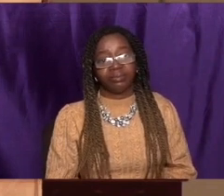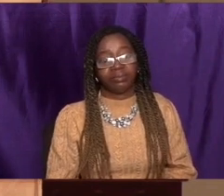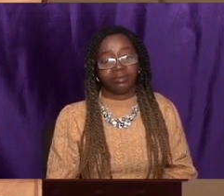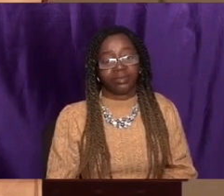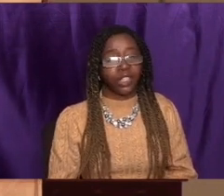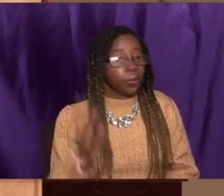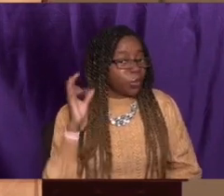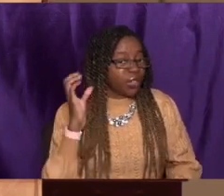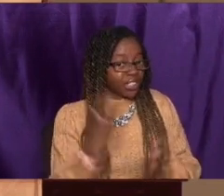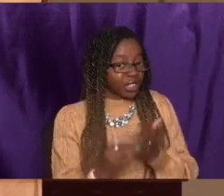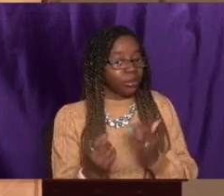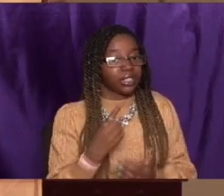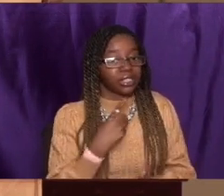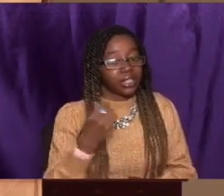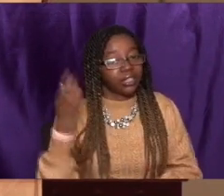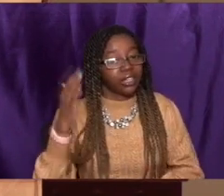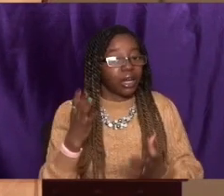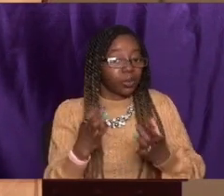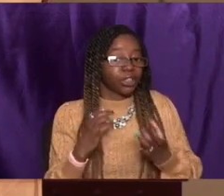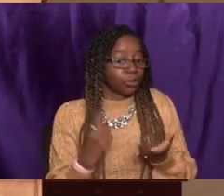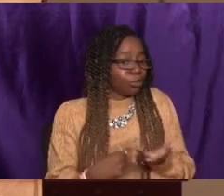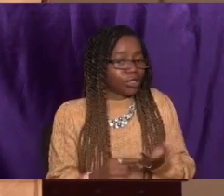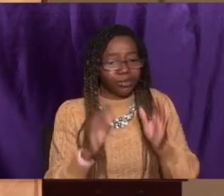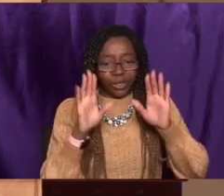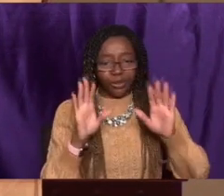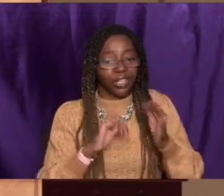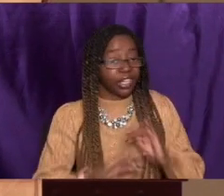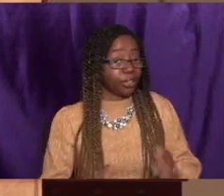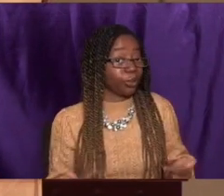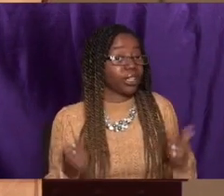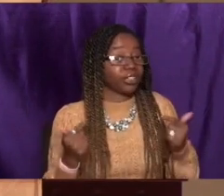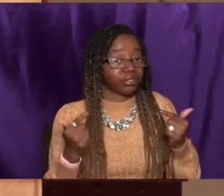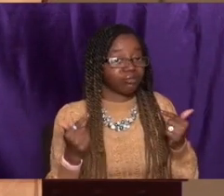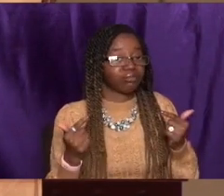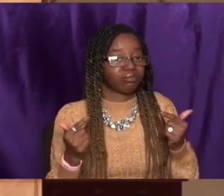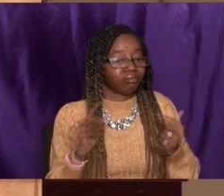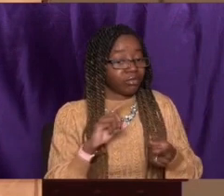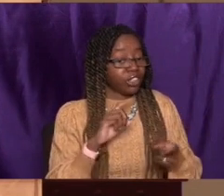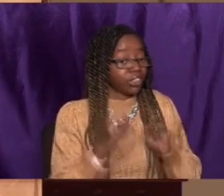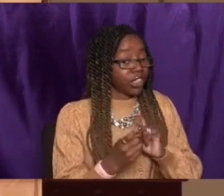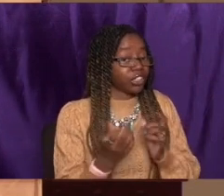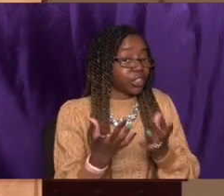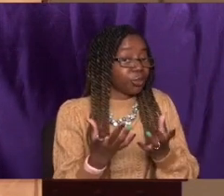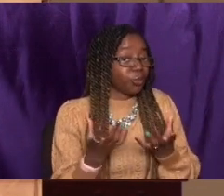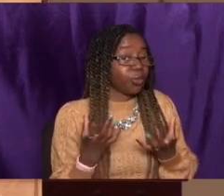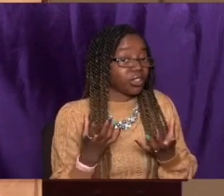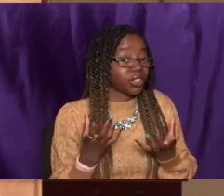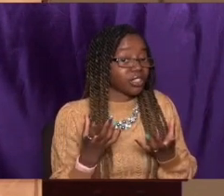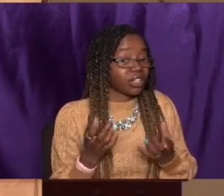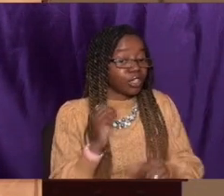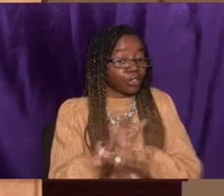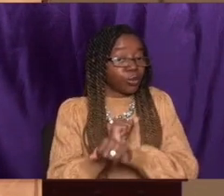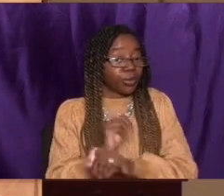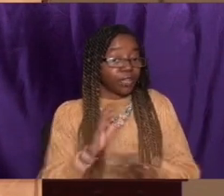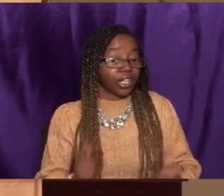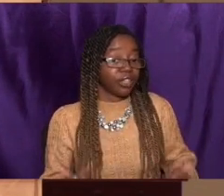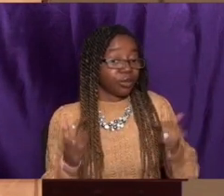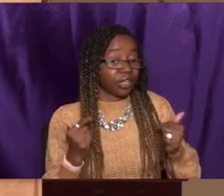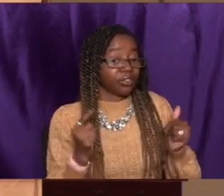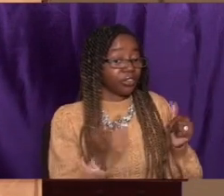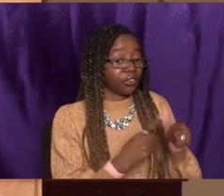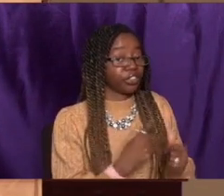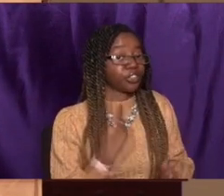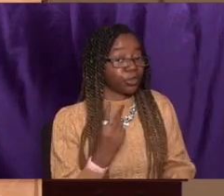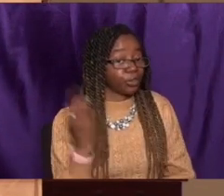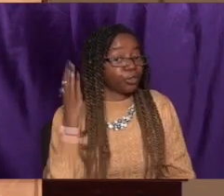When you hear somebody say God wants to do something great in your life, there's a change that he wants to work in your life. The first voice